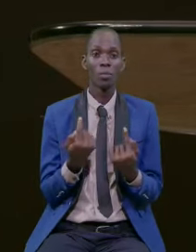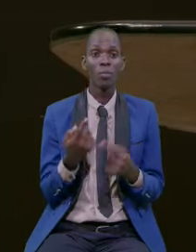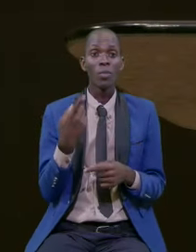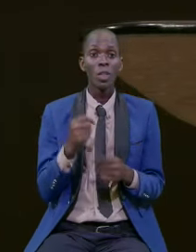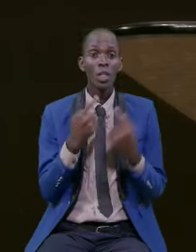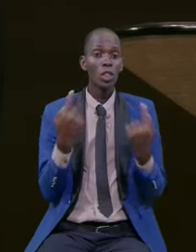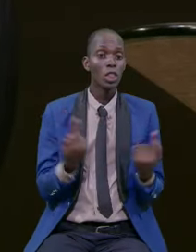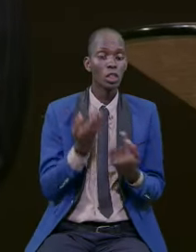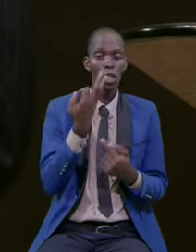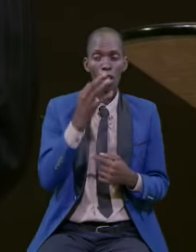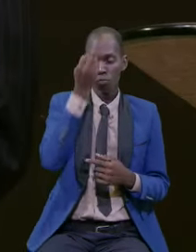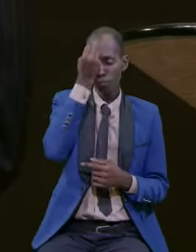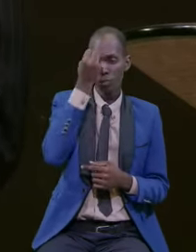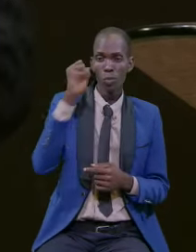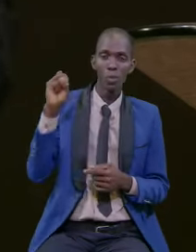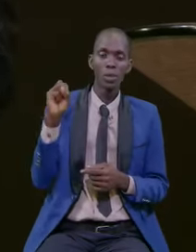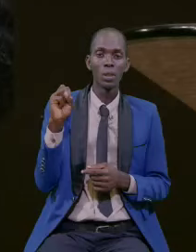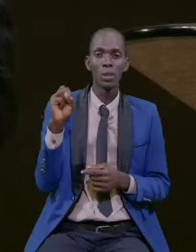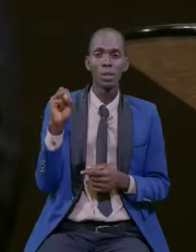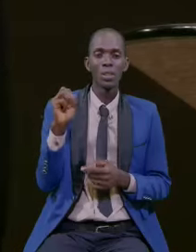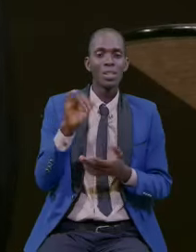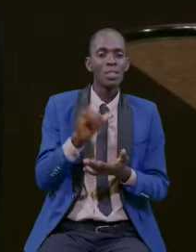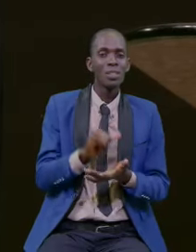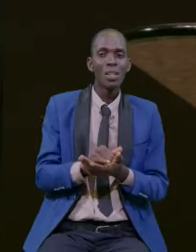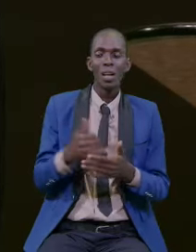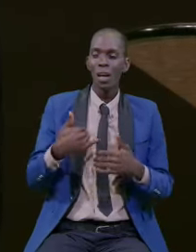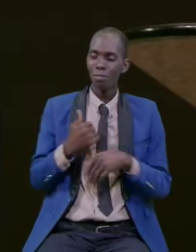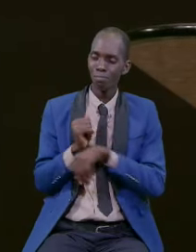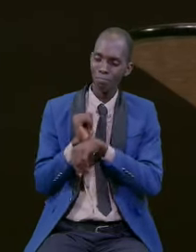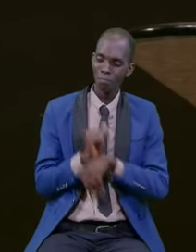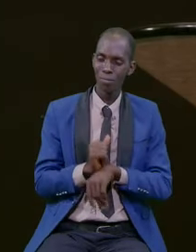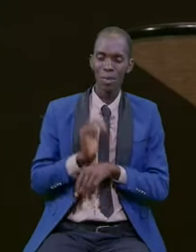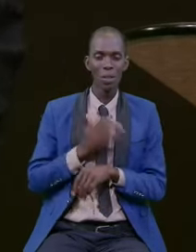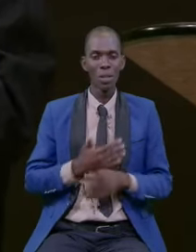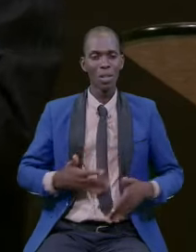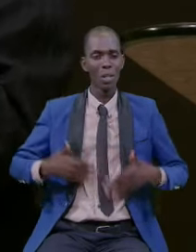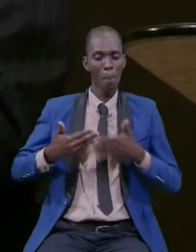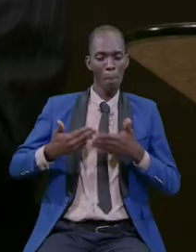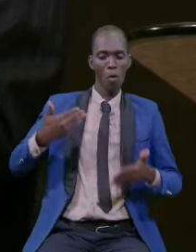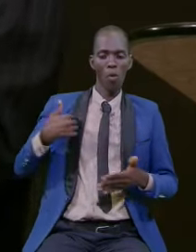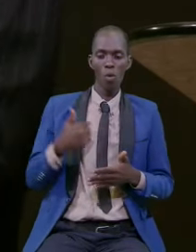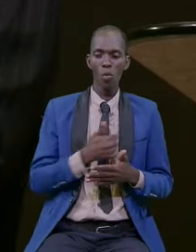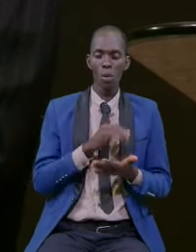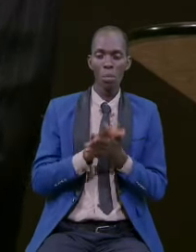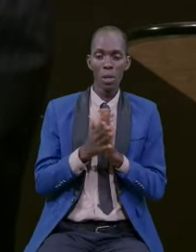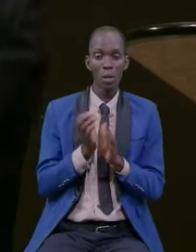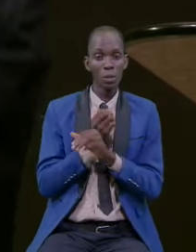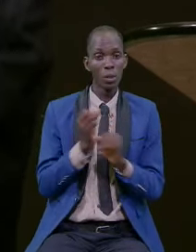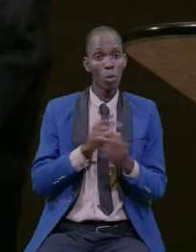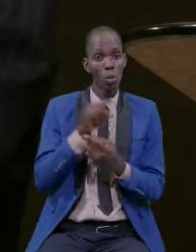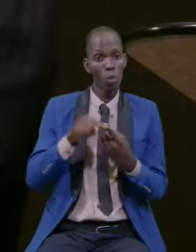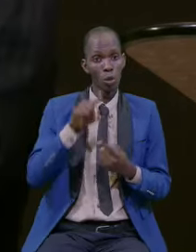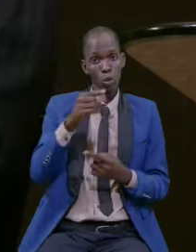of disobedience that had plagued our lives before we knew the Lord. When you know the Lord